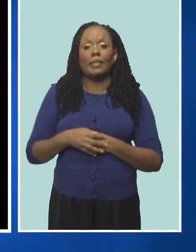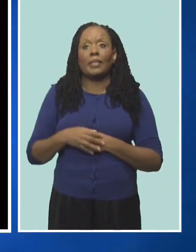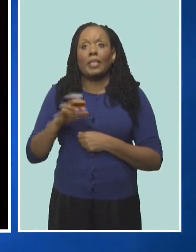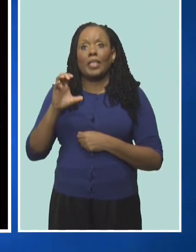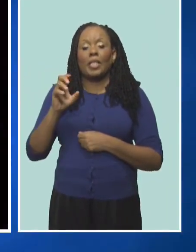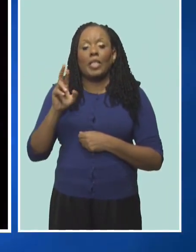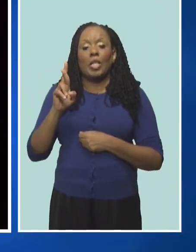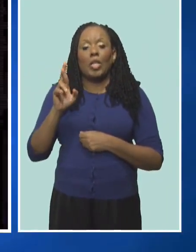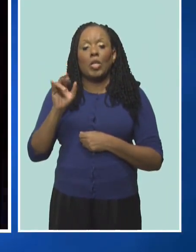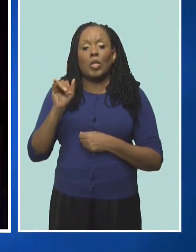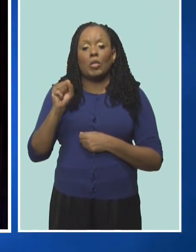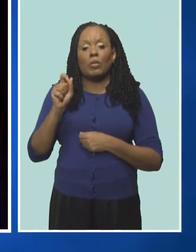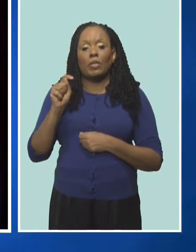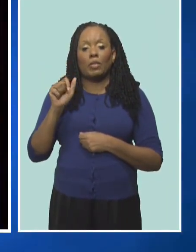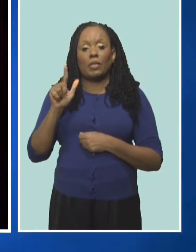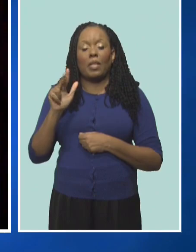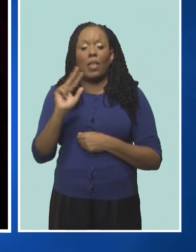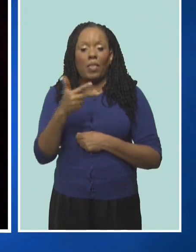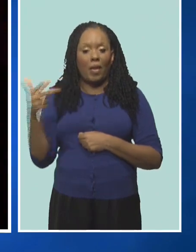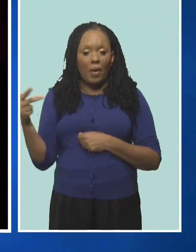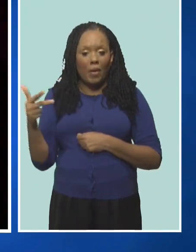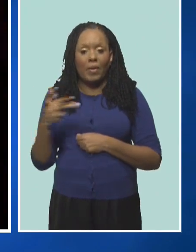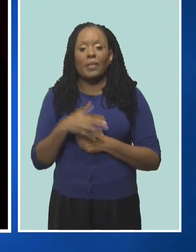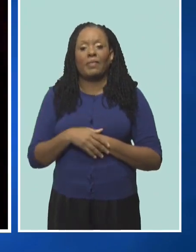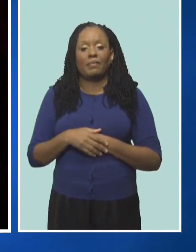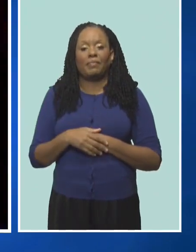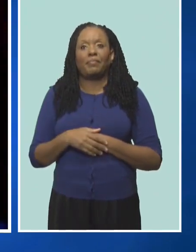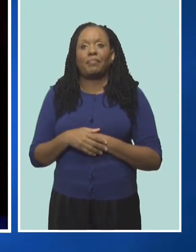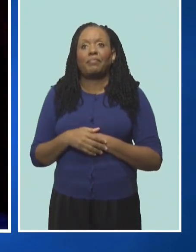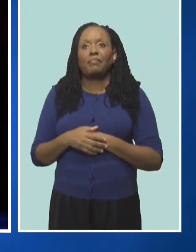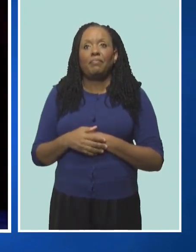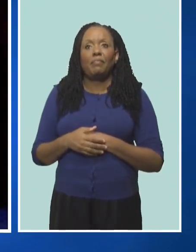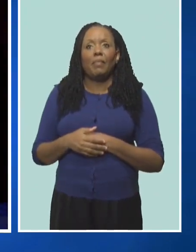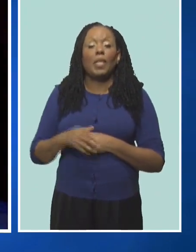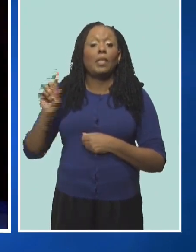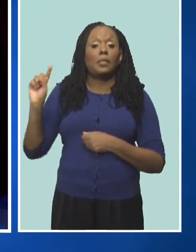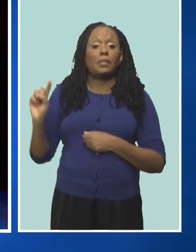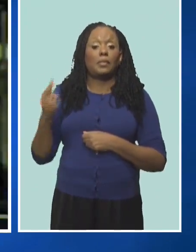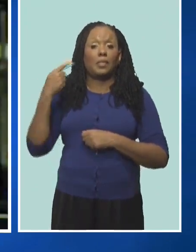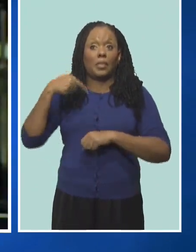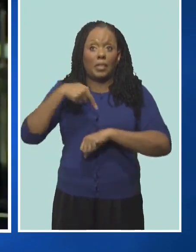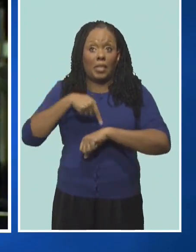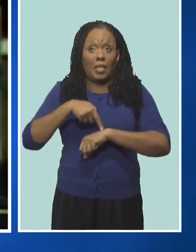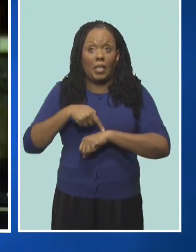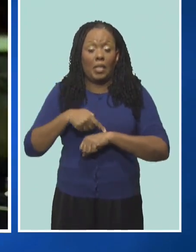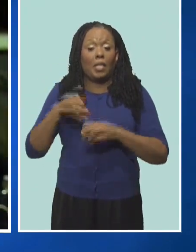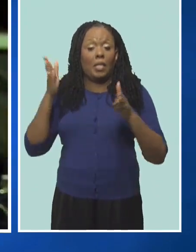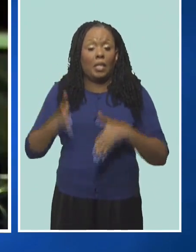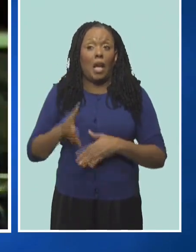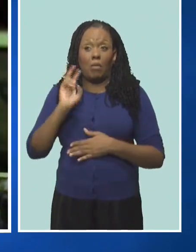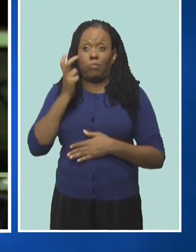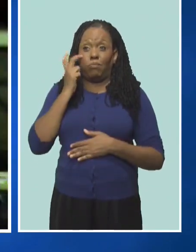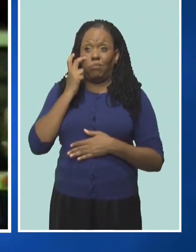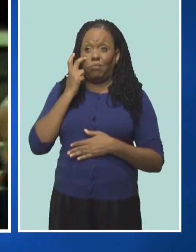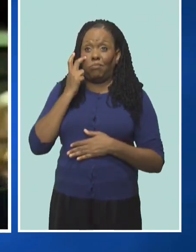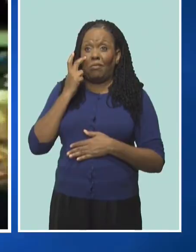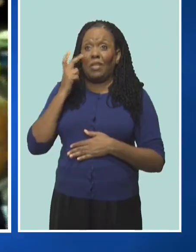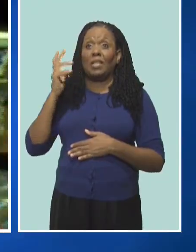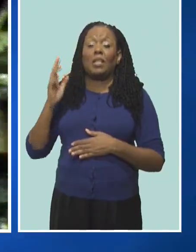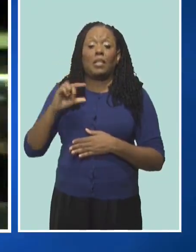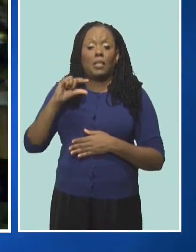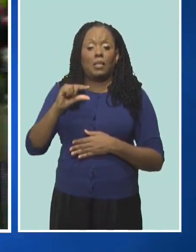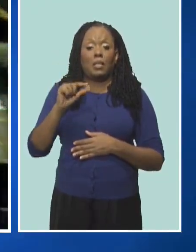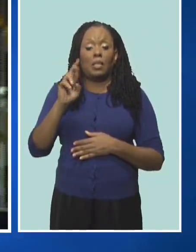It was a historic and unprecedented battle of lyrical prowess as for the first time a visually impaired contestant, Ranville